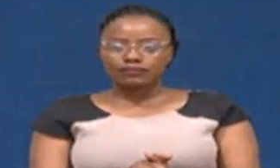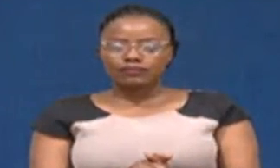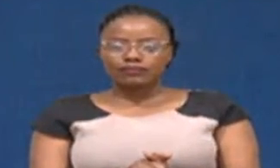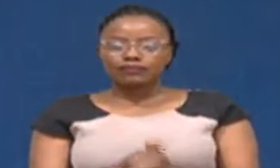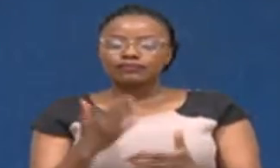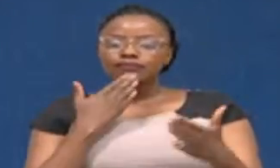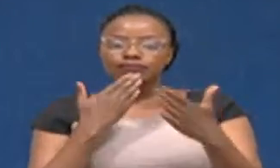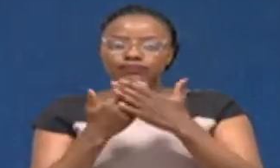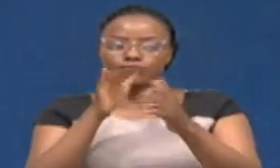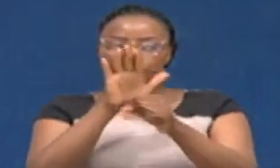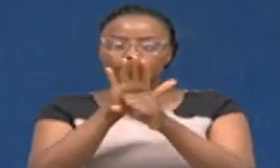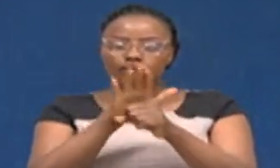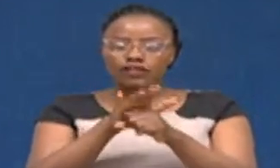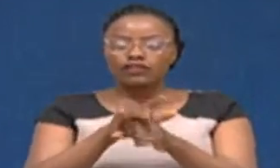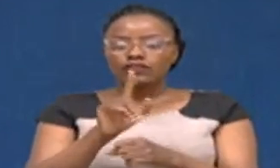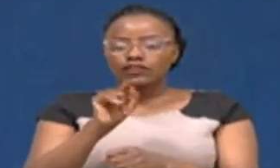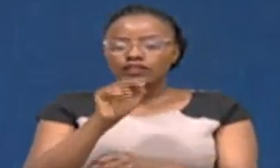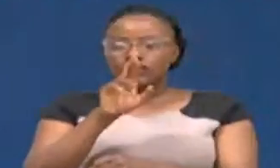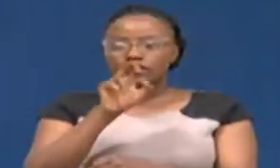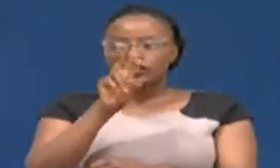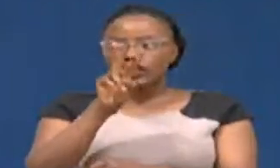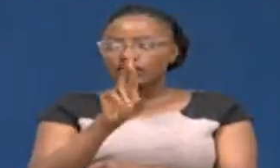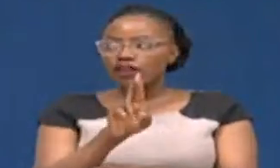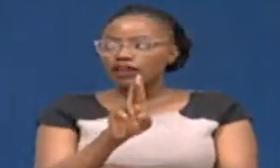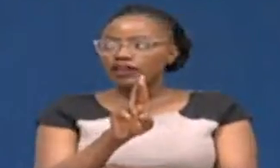Yeah, thank you very much, Trevor. And